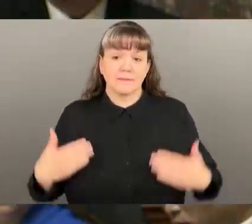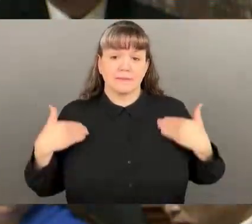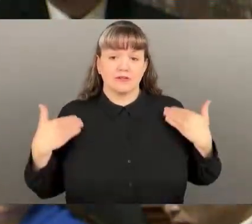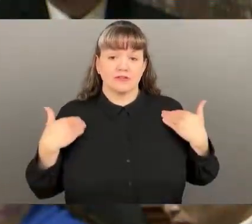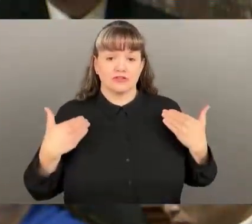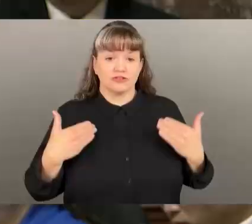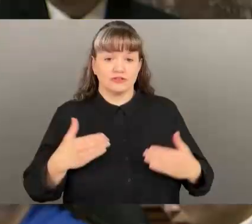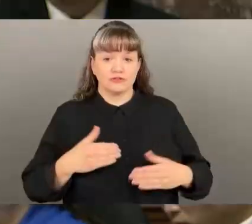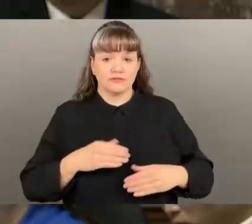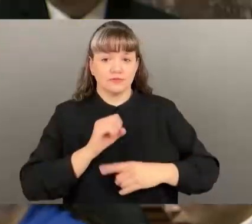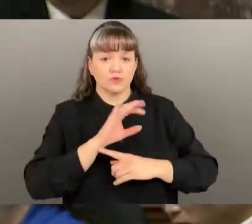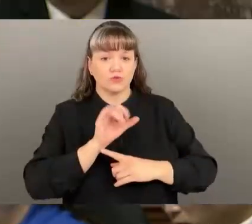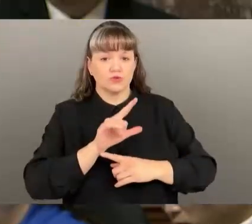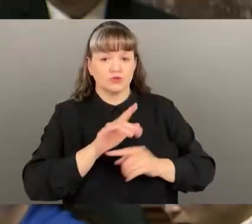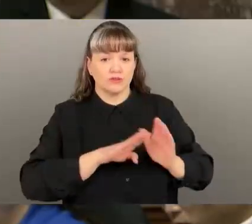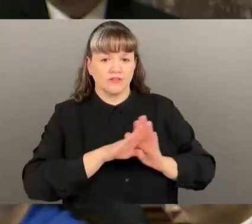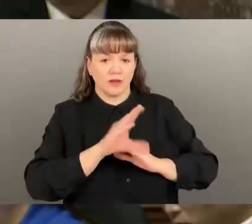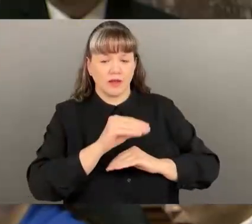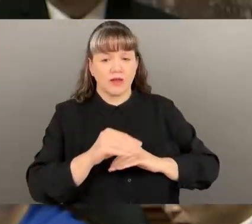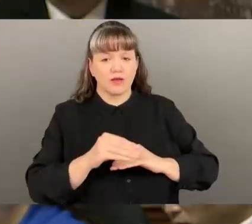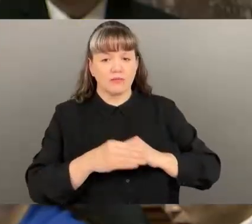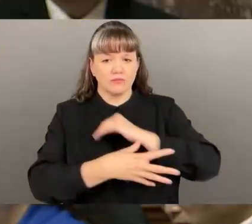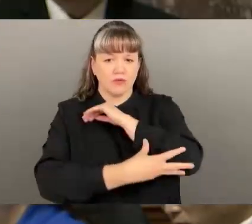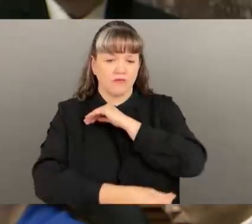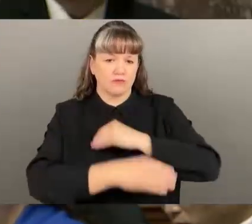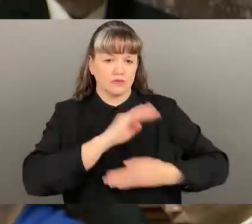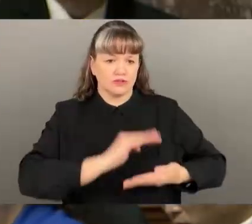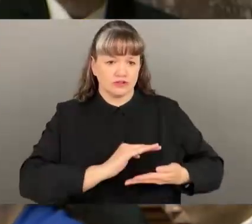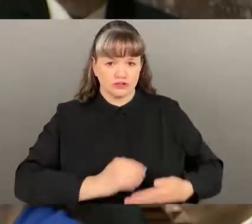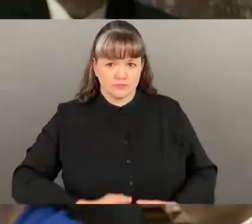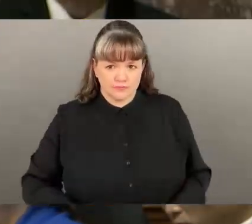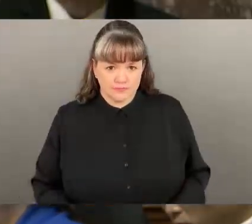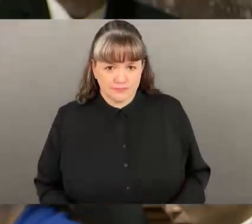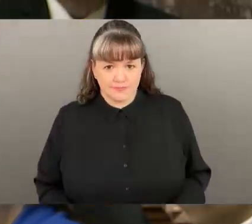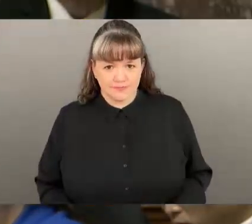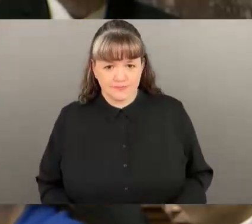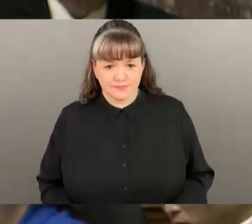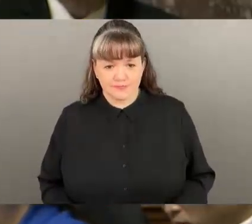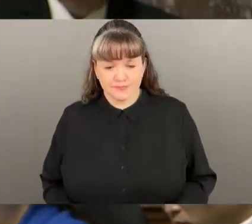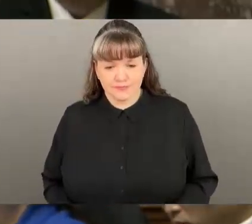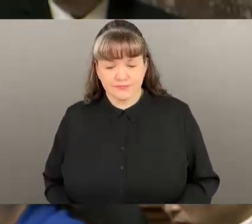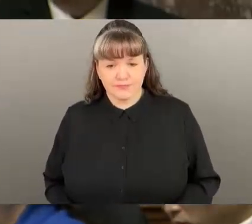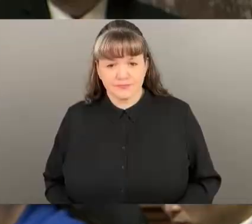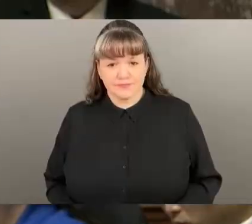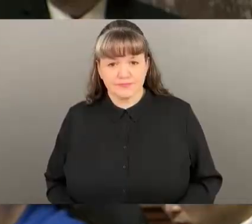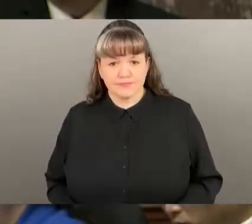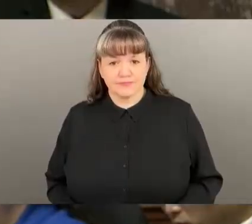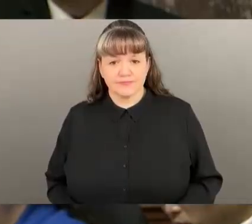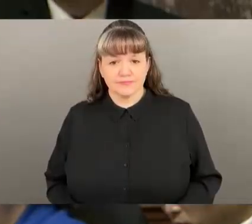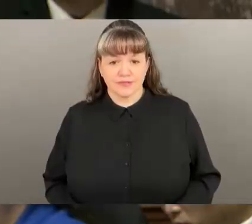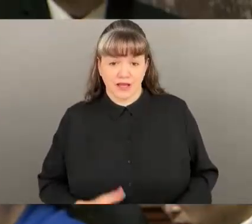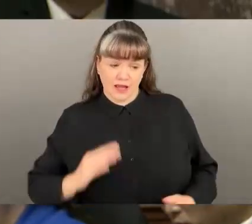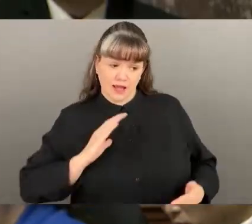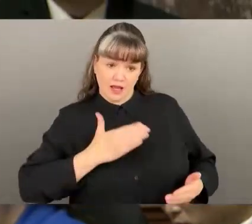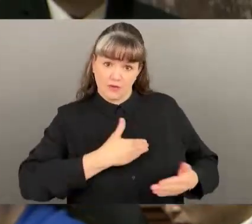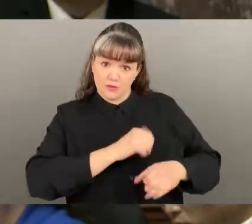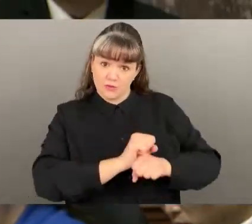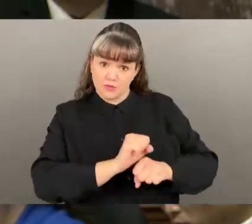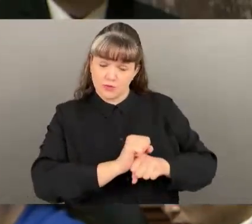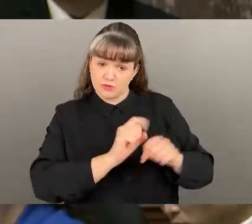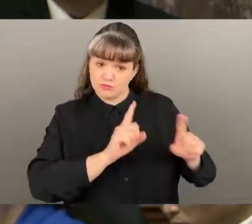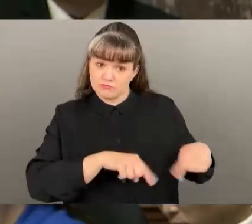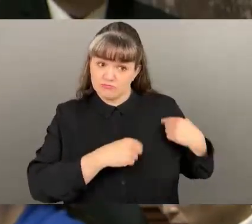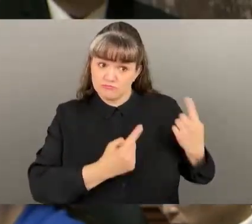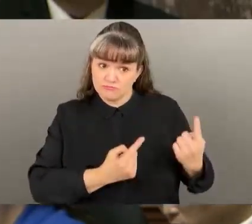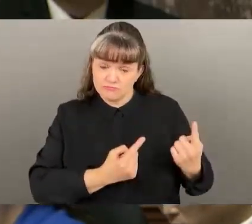Thank you, Madam Speaker. The work that we have done to